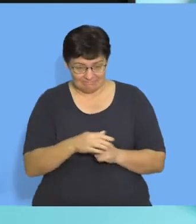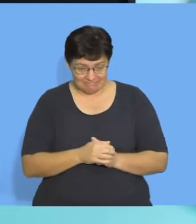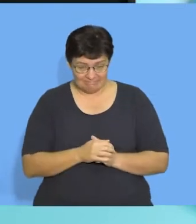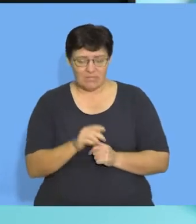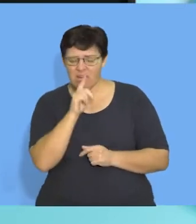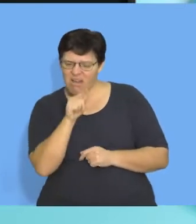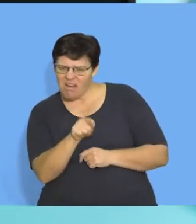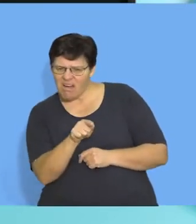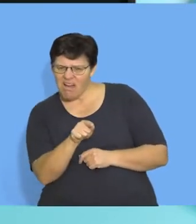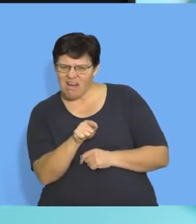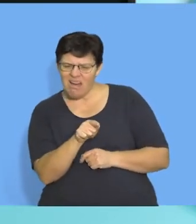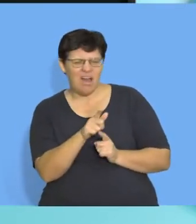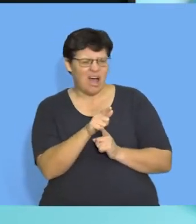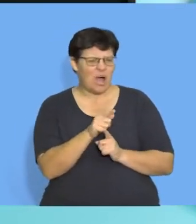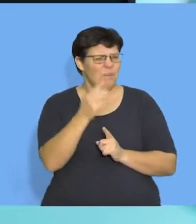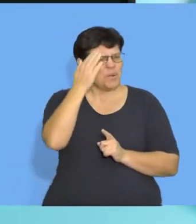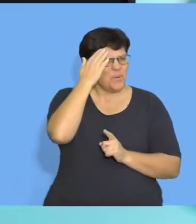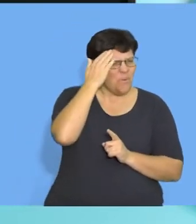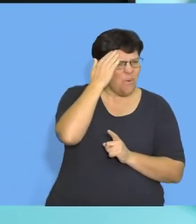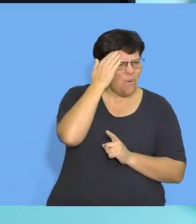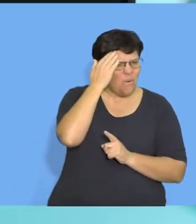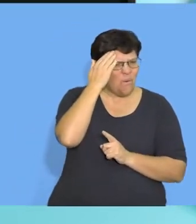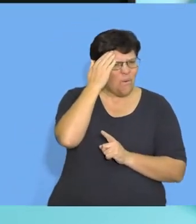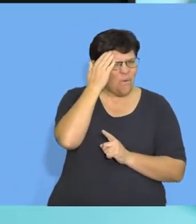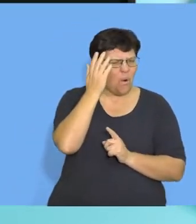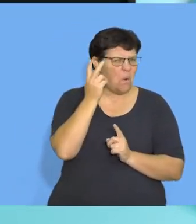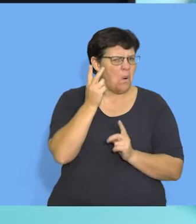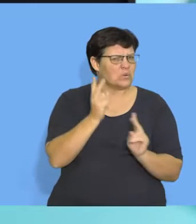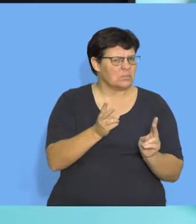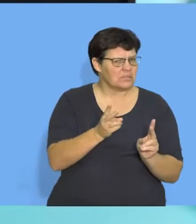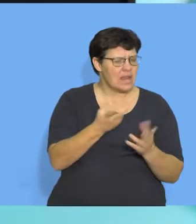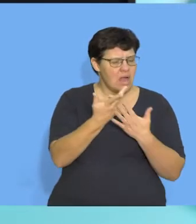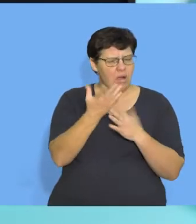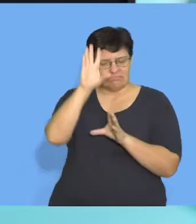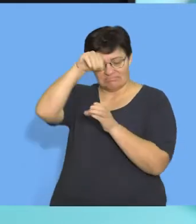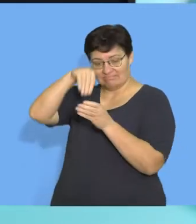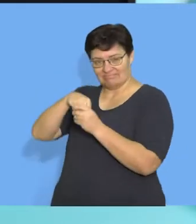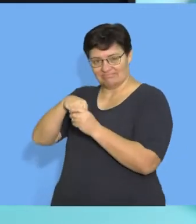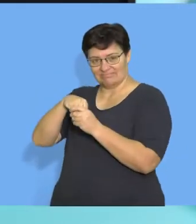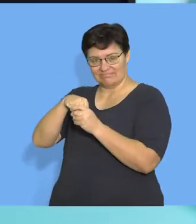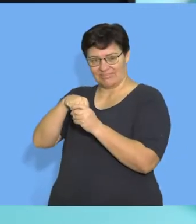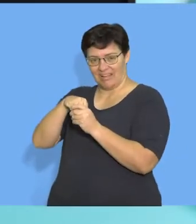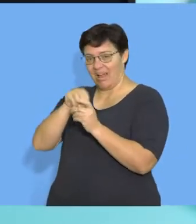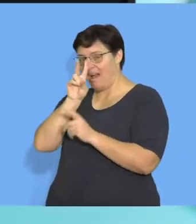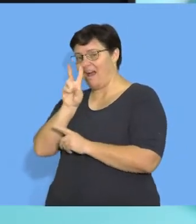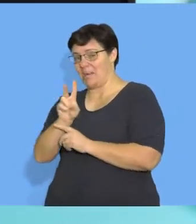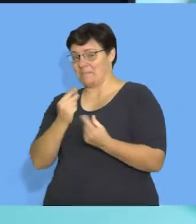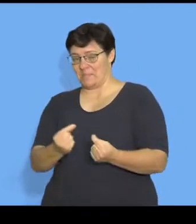some things that you sort of knew instinctively into context. So let's get going.